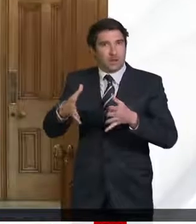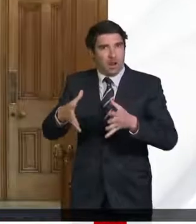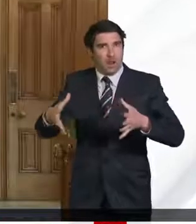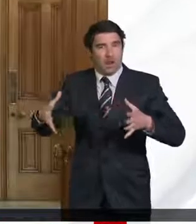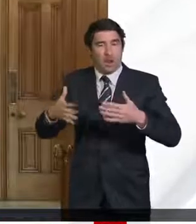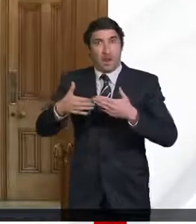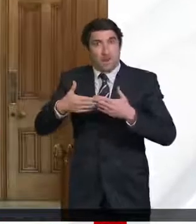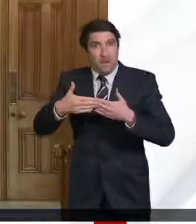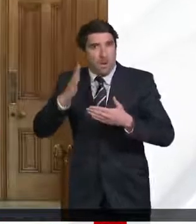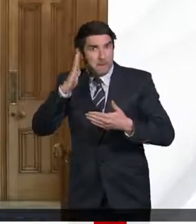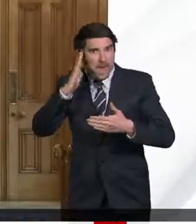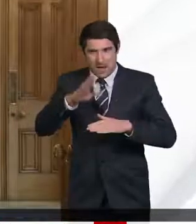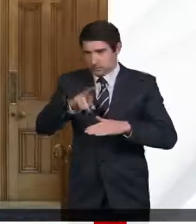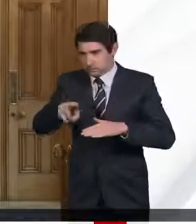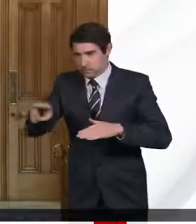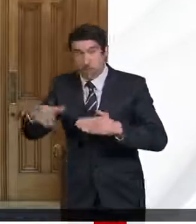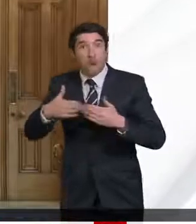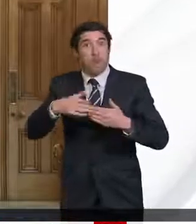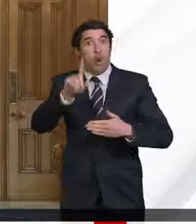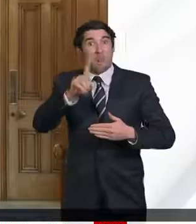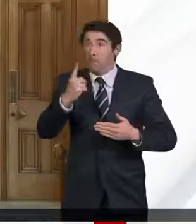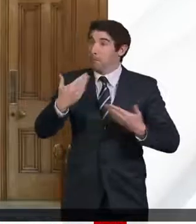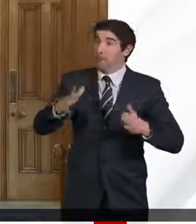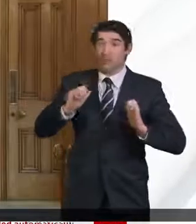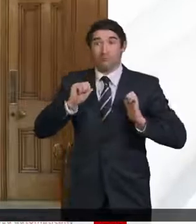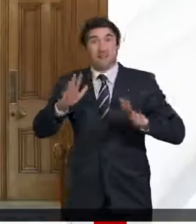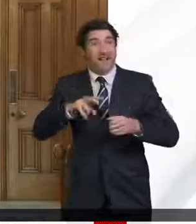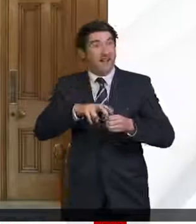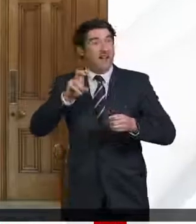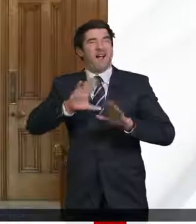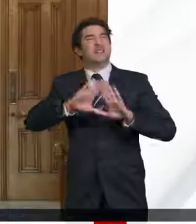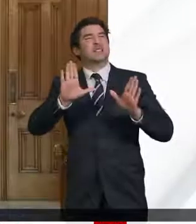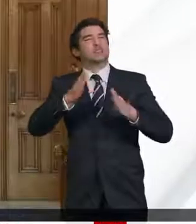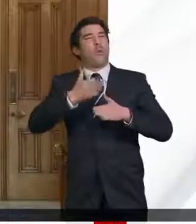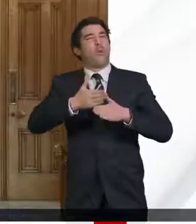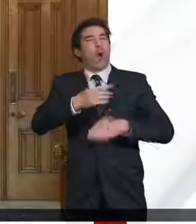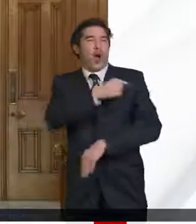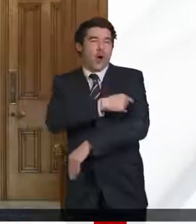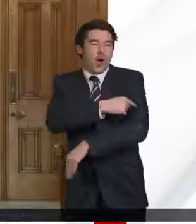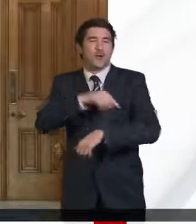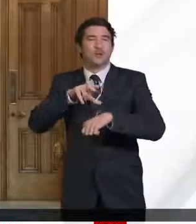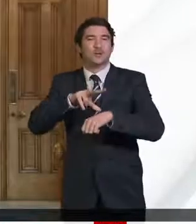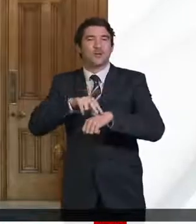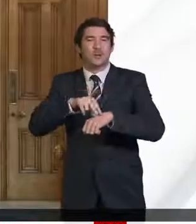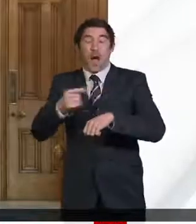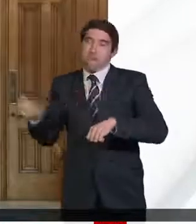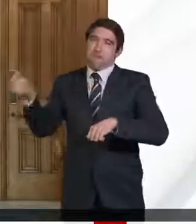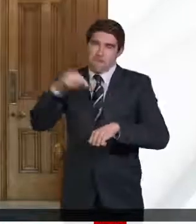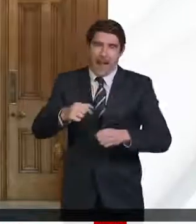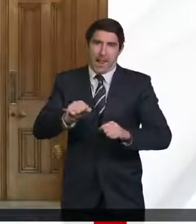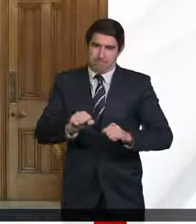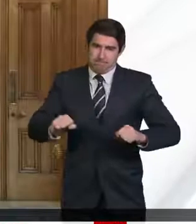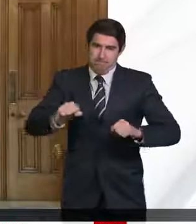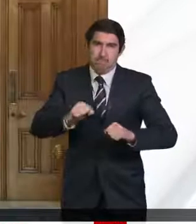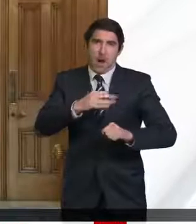hard in our hospitals and in social care. But while the rate of testing is increasing, we must go